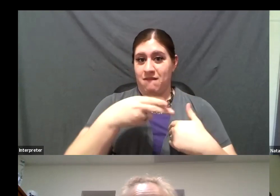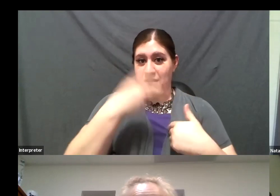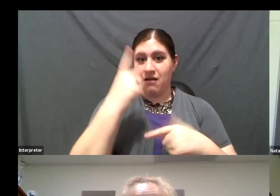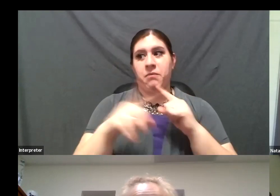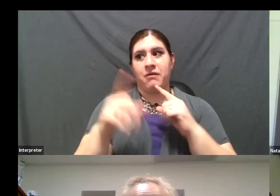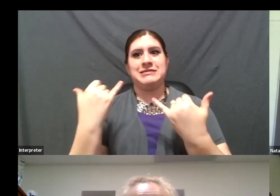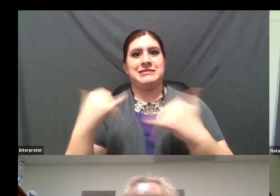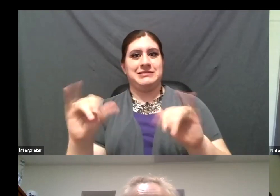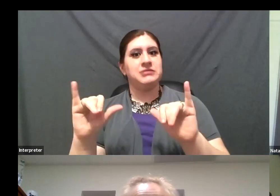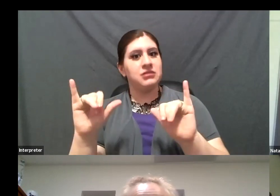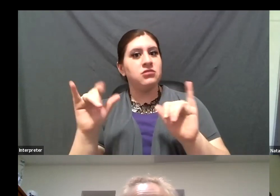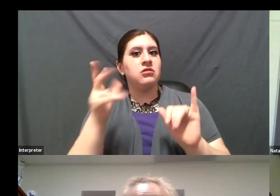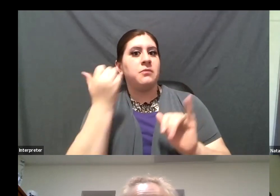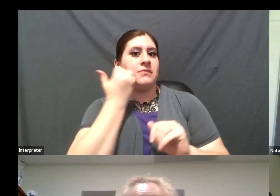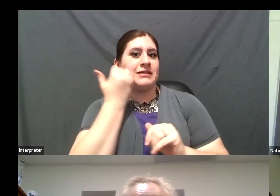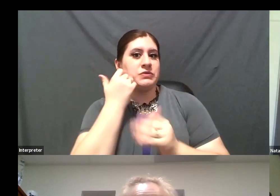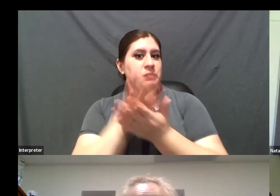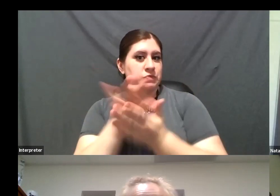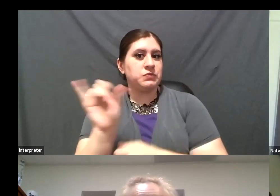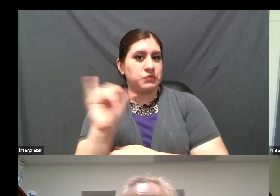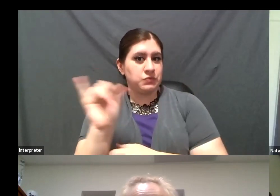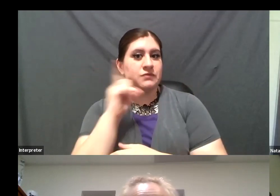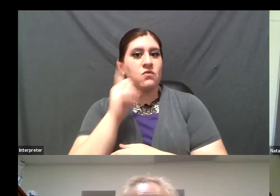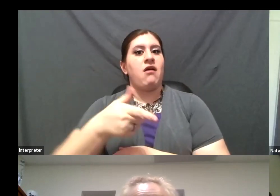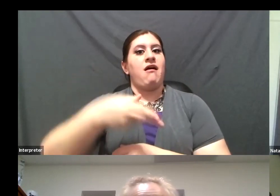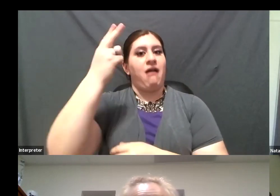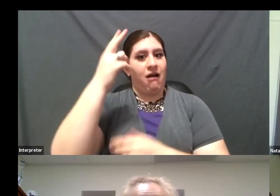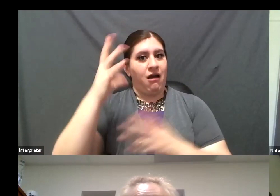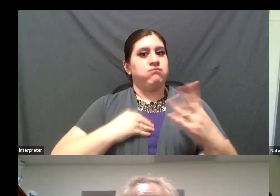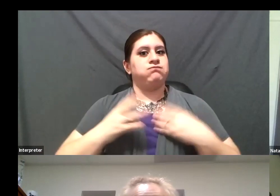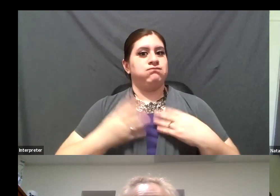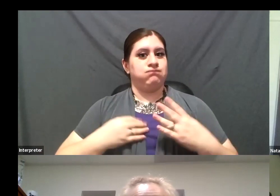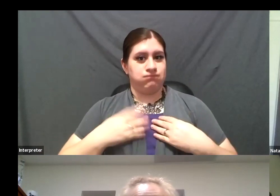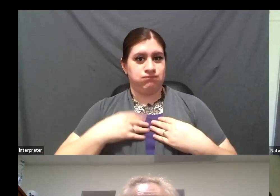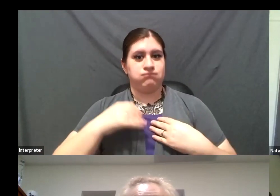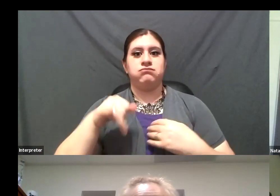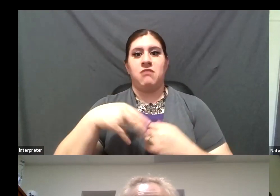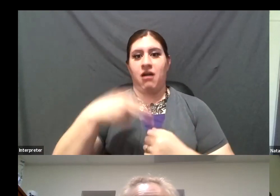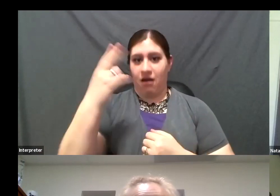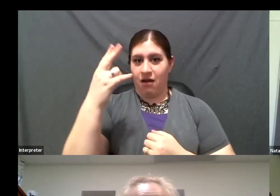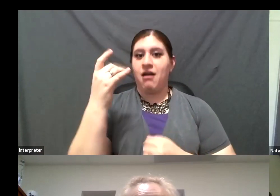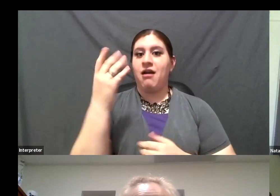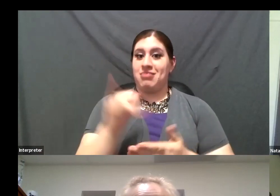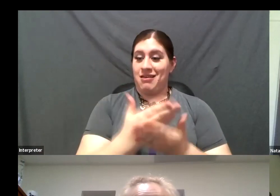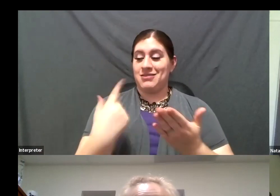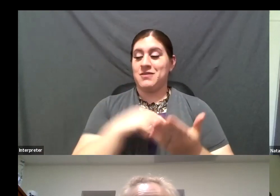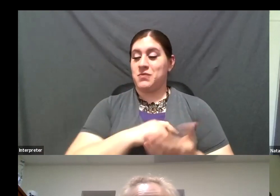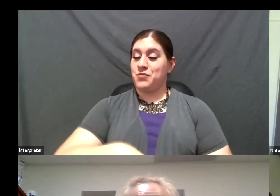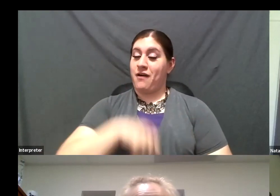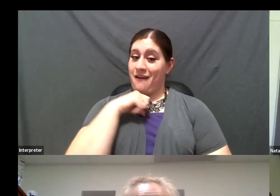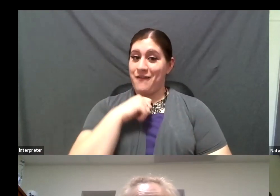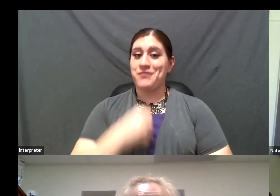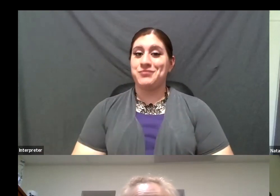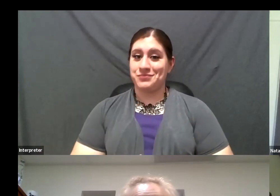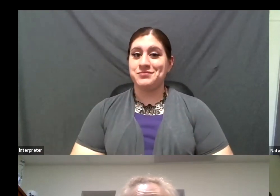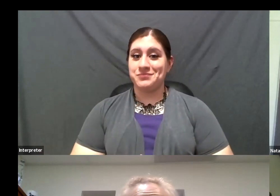in dental school as well, for a high rate of acceptance, and that's something that we are very proud of as